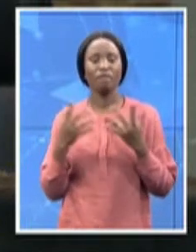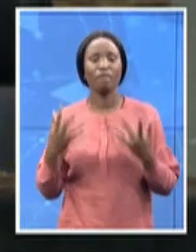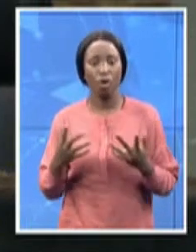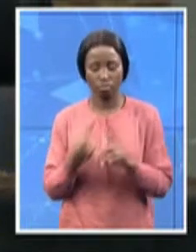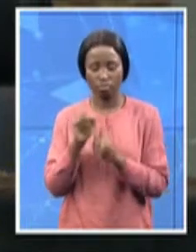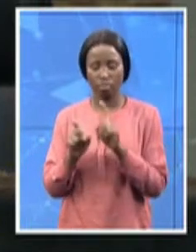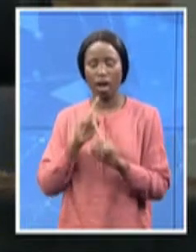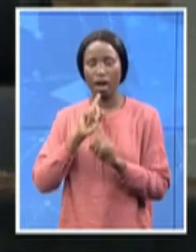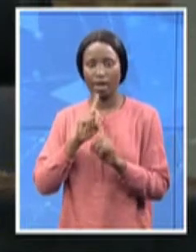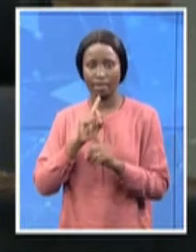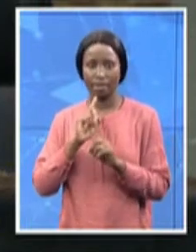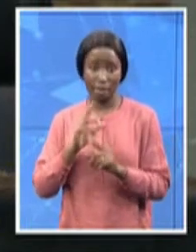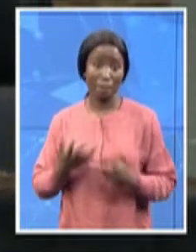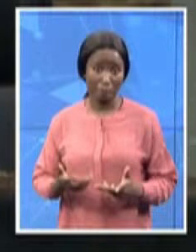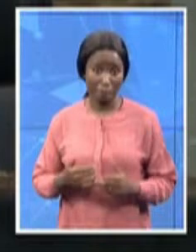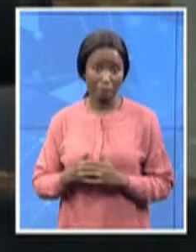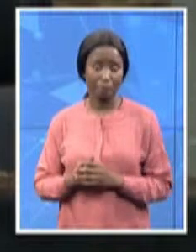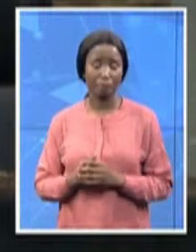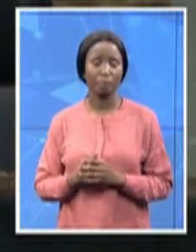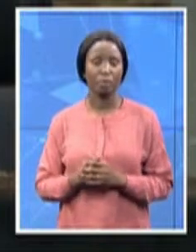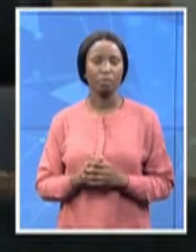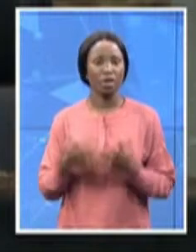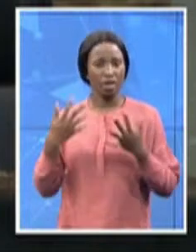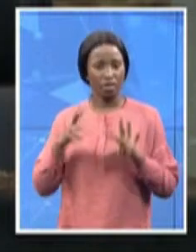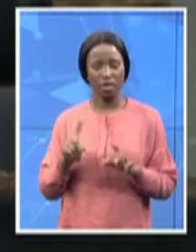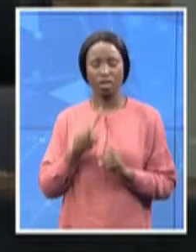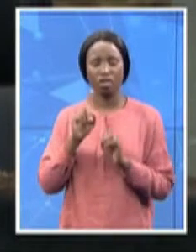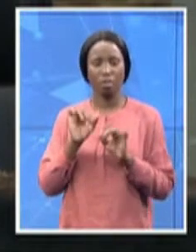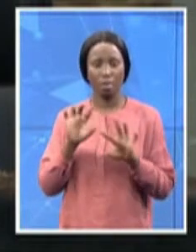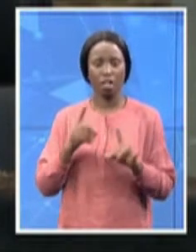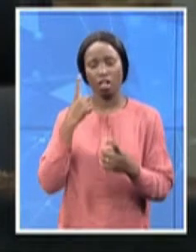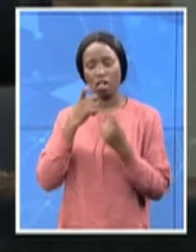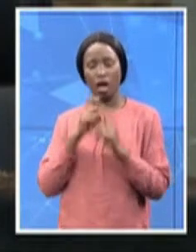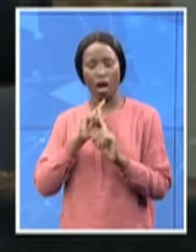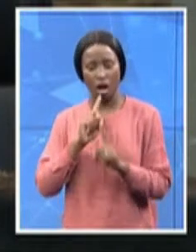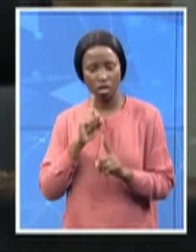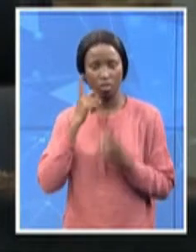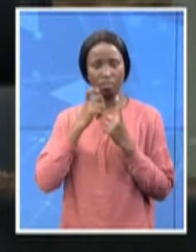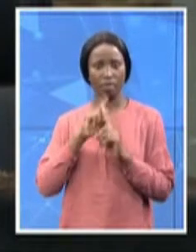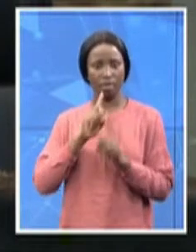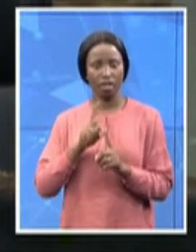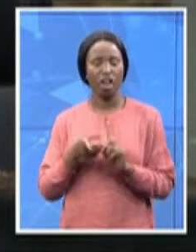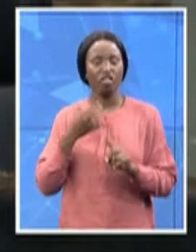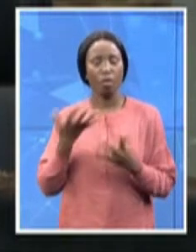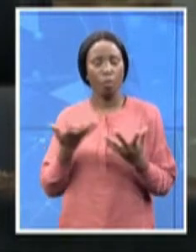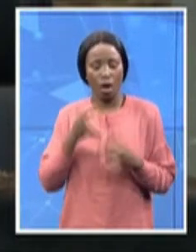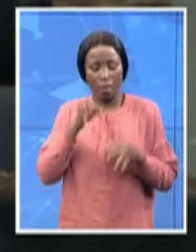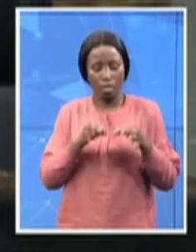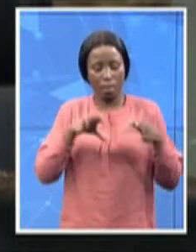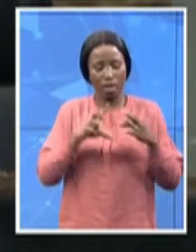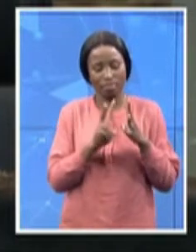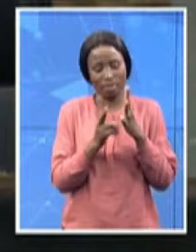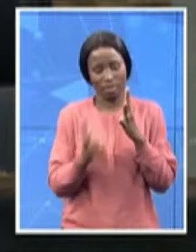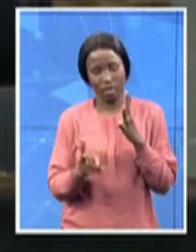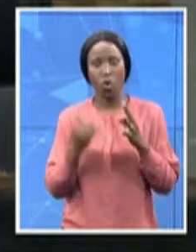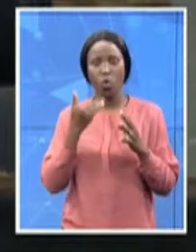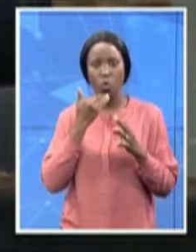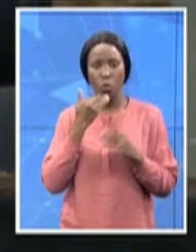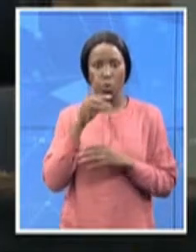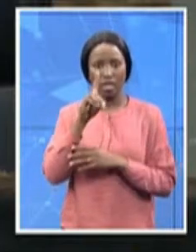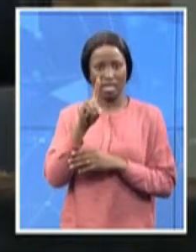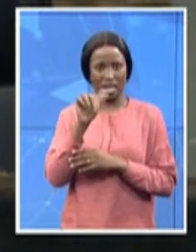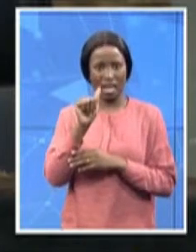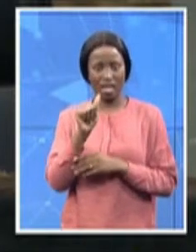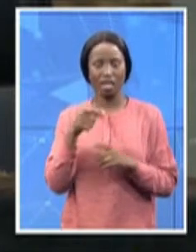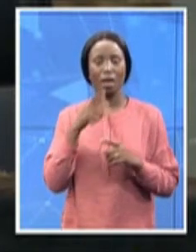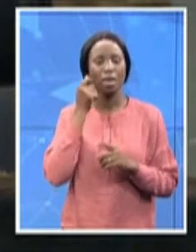question from the leader of the official opposition party, Mr. Maimane, a further oral question was put